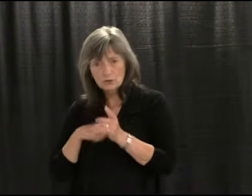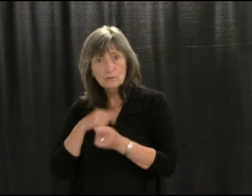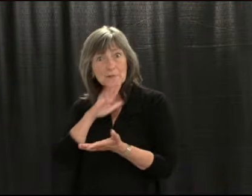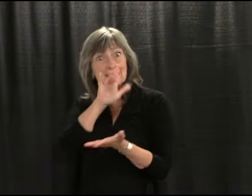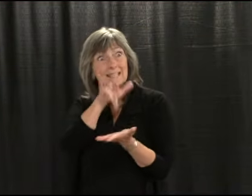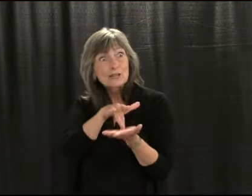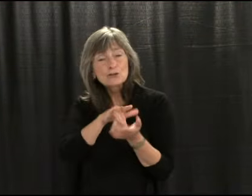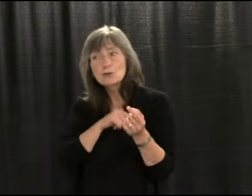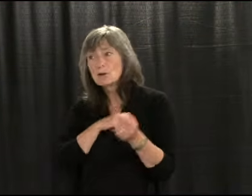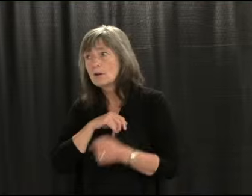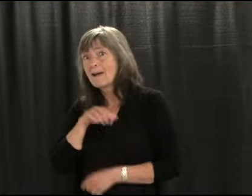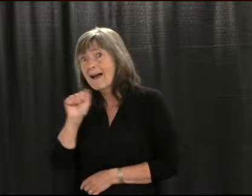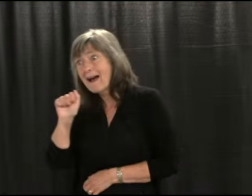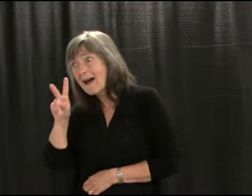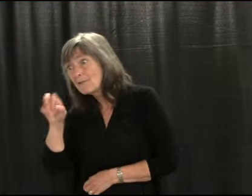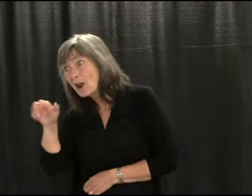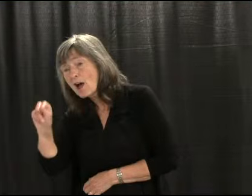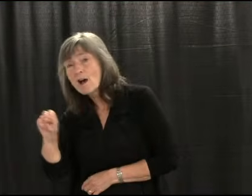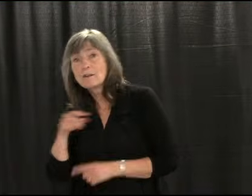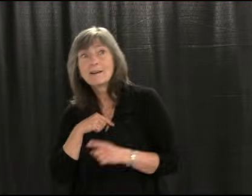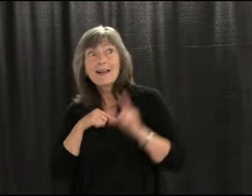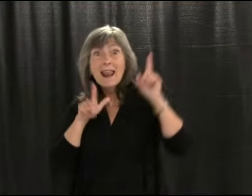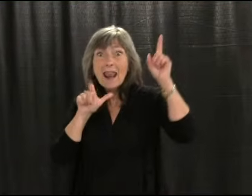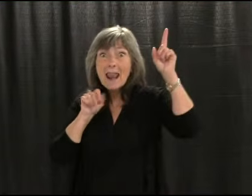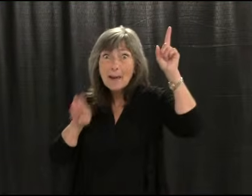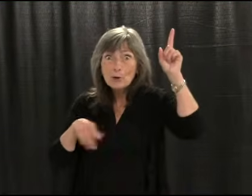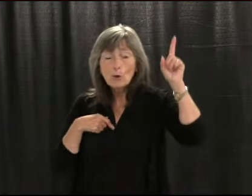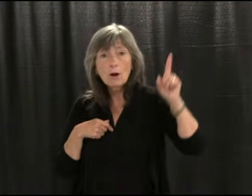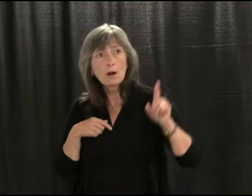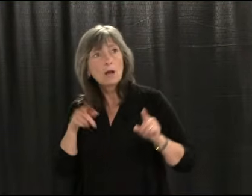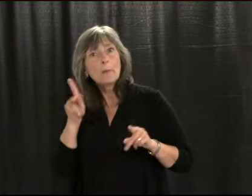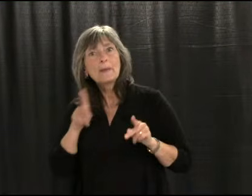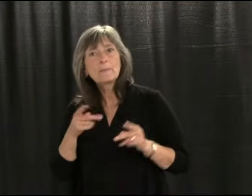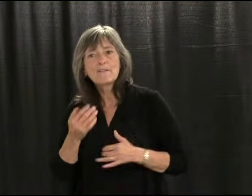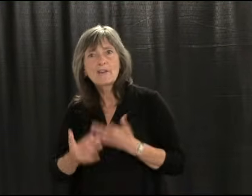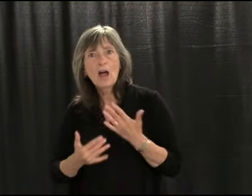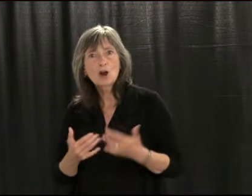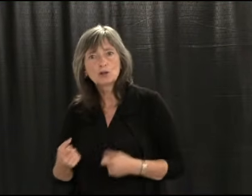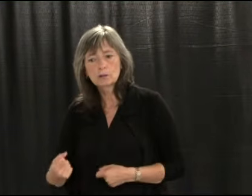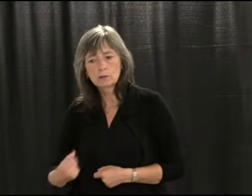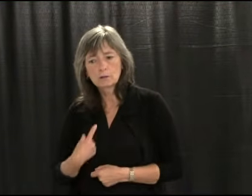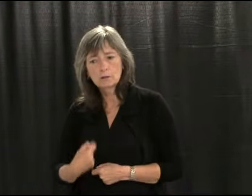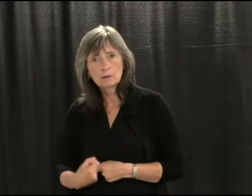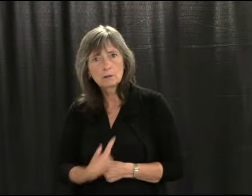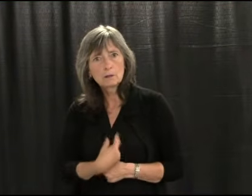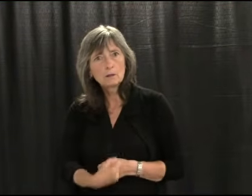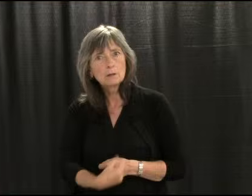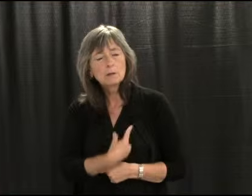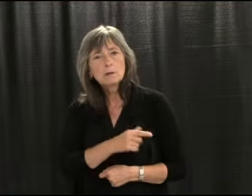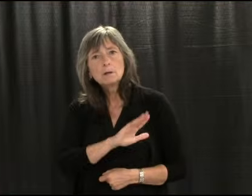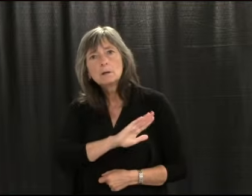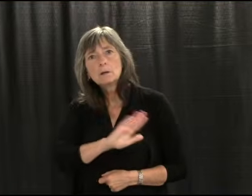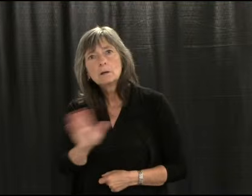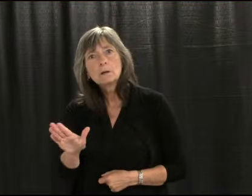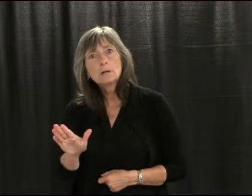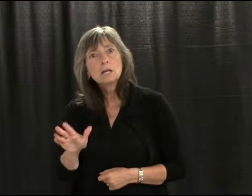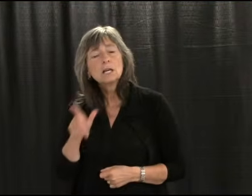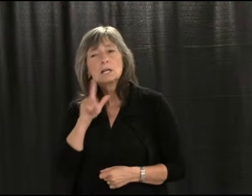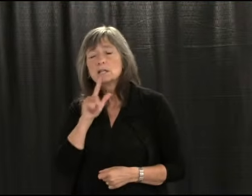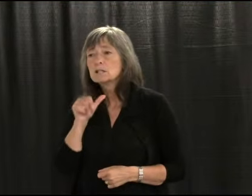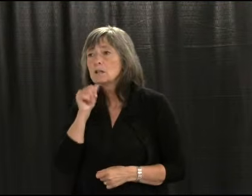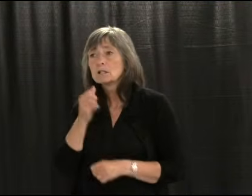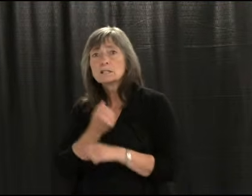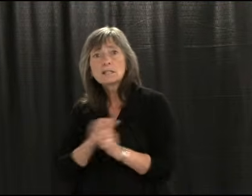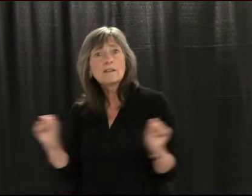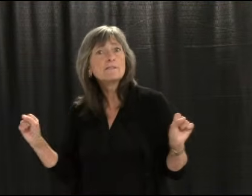Central, from the Avalon, from the coast of Labrador, folks that were having fires. It's reckless, it's careless, and I want